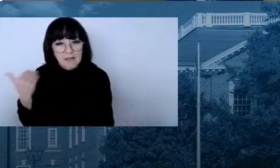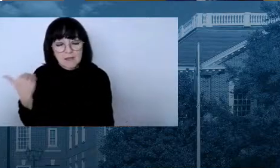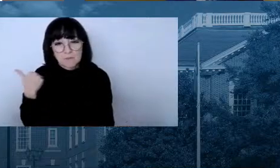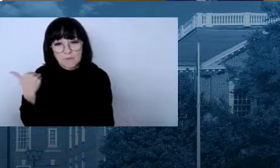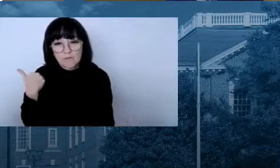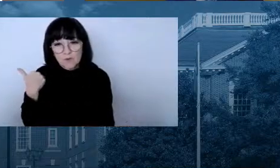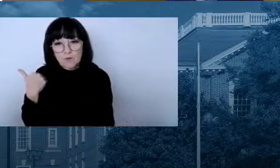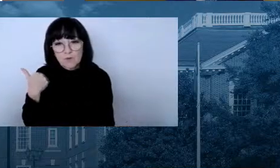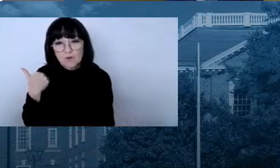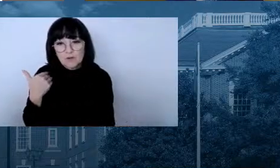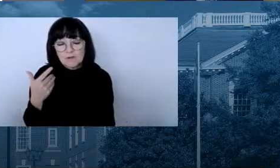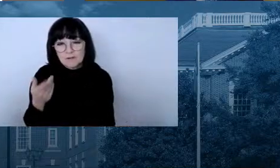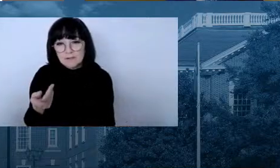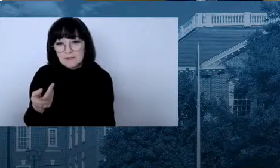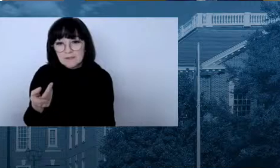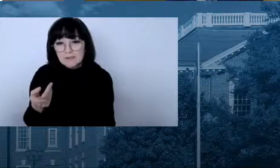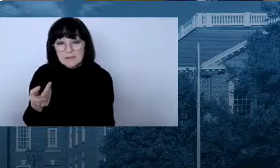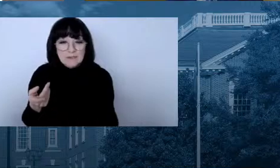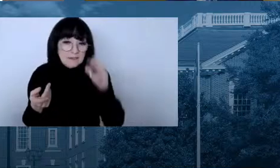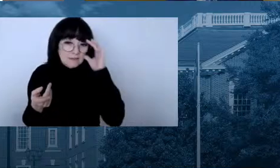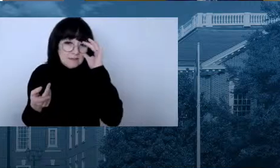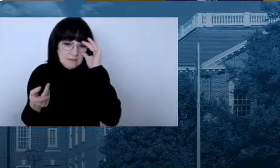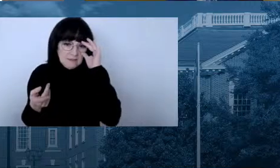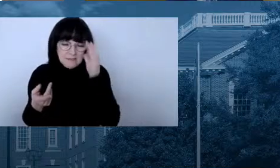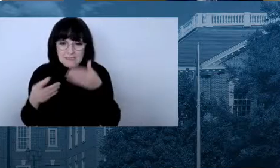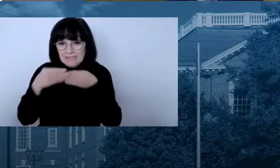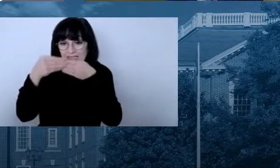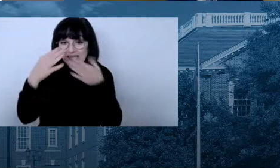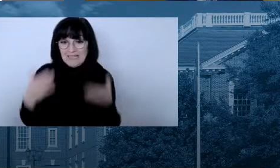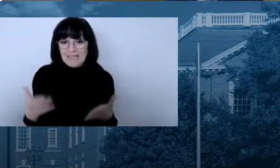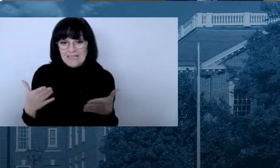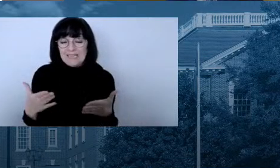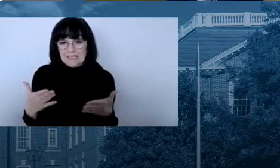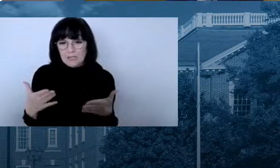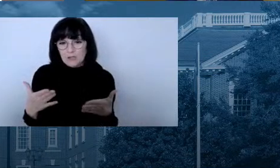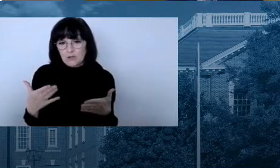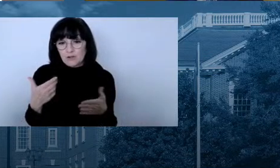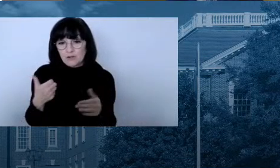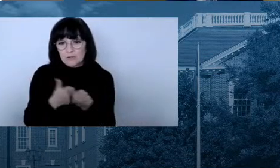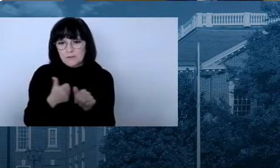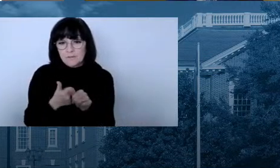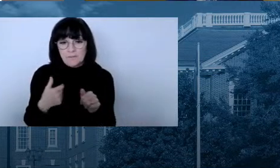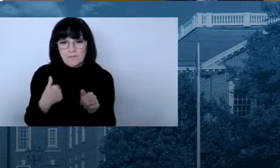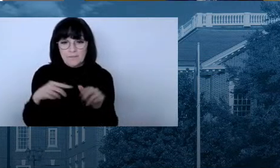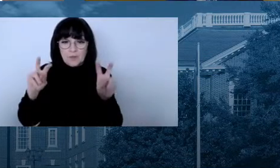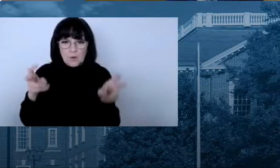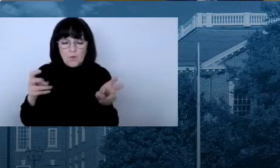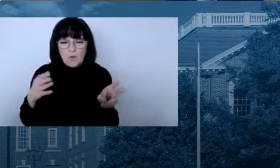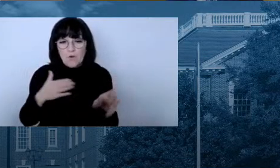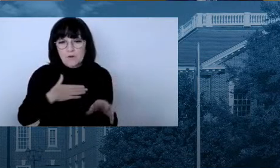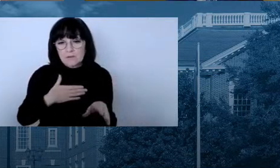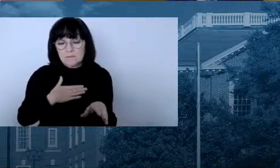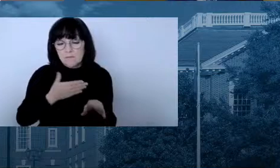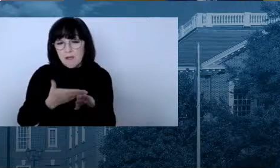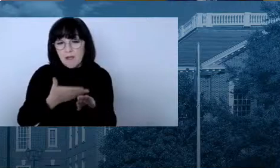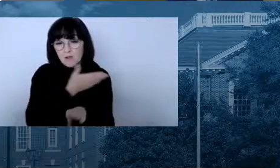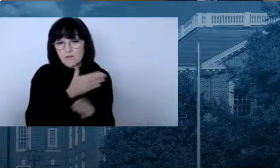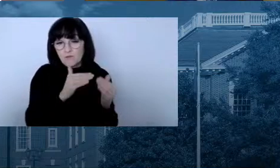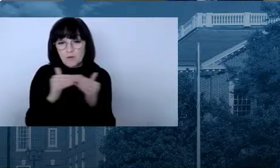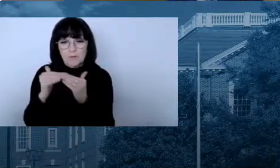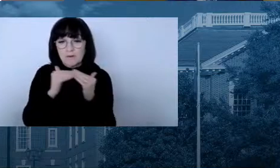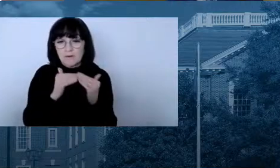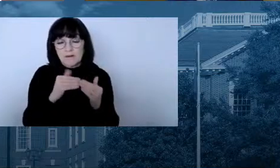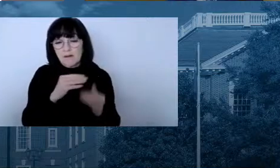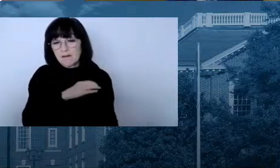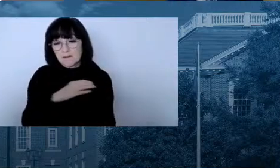before, a leader with, quoting my former colleague in the Congress, a